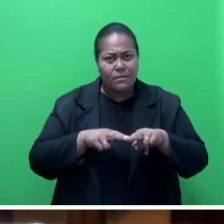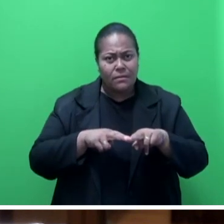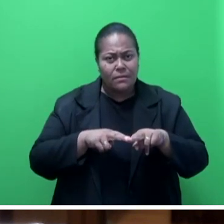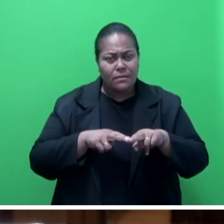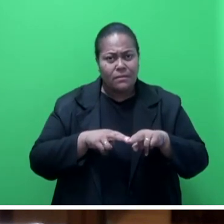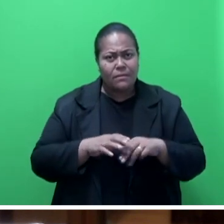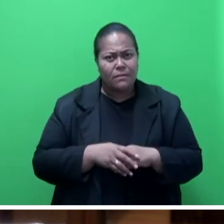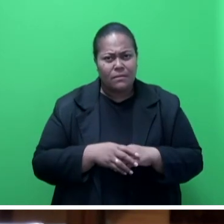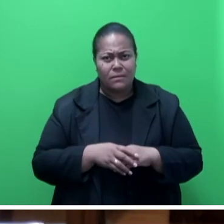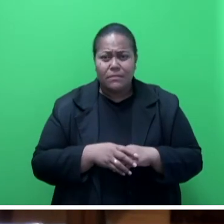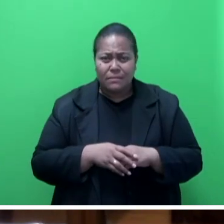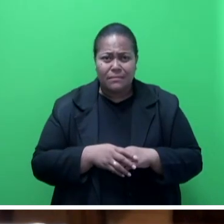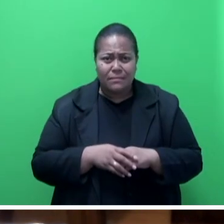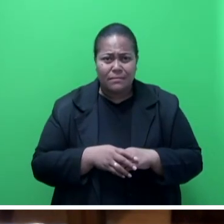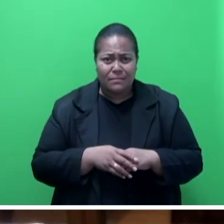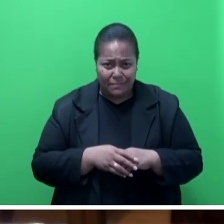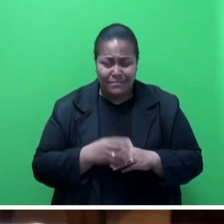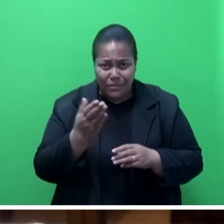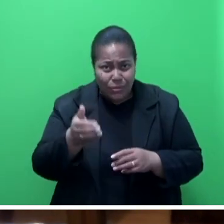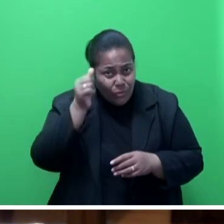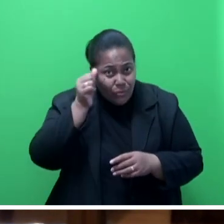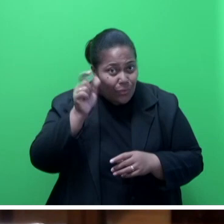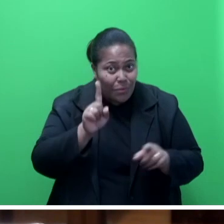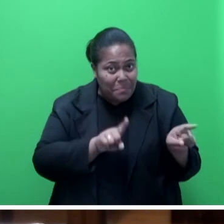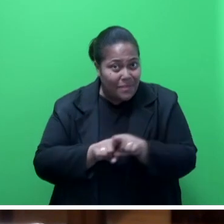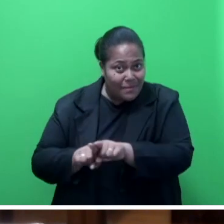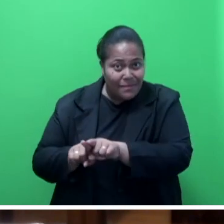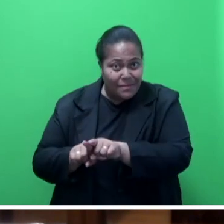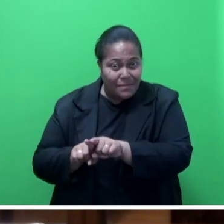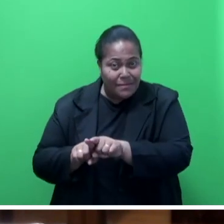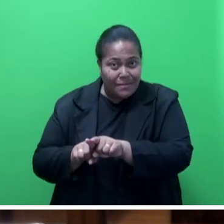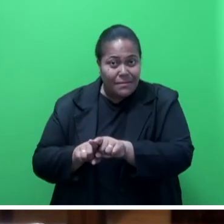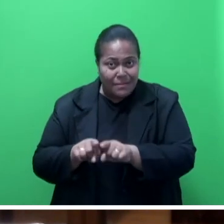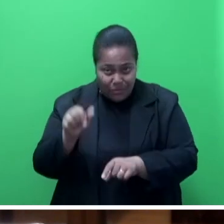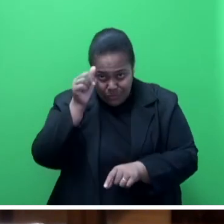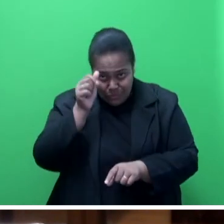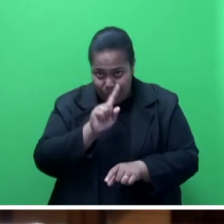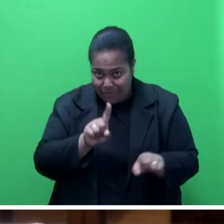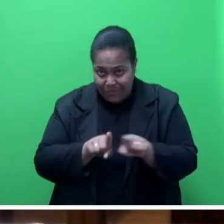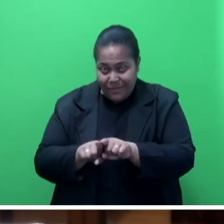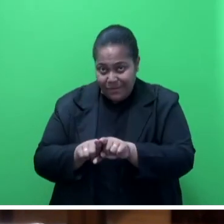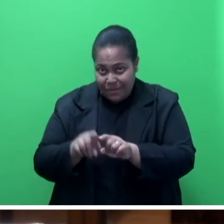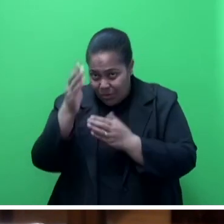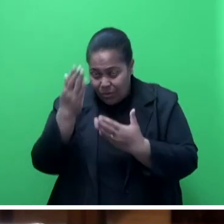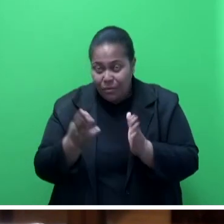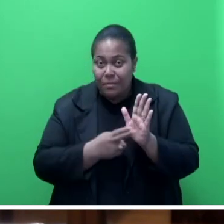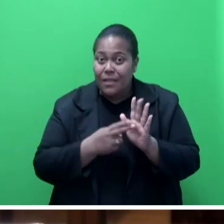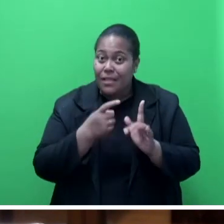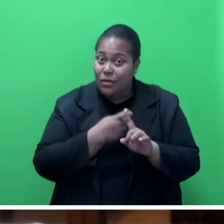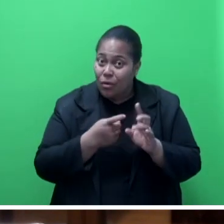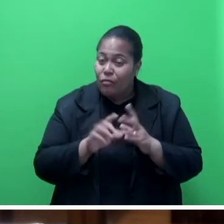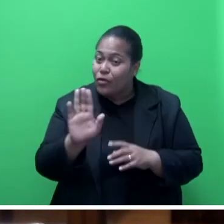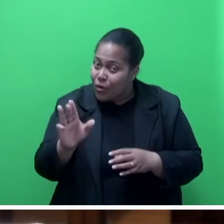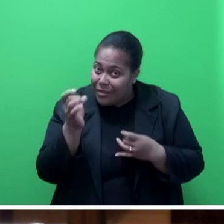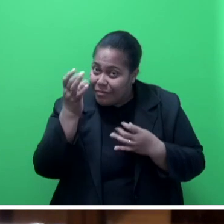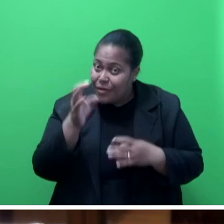You know what that means? You know what that means, Honorable Nikunawekula? For your information and